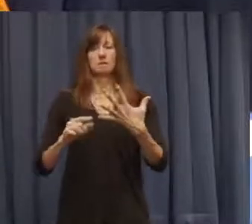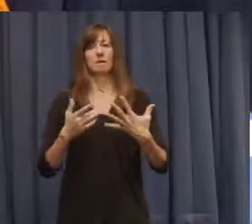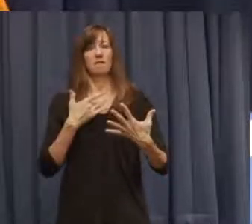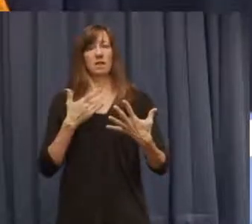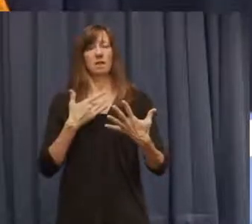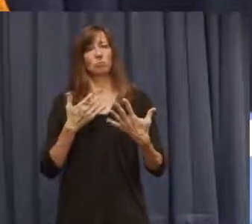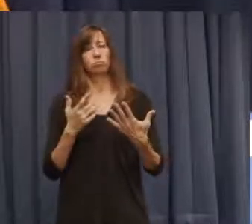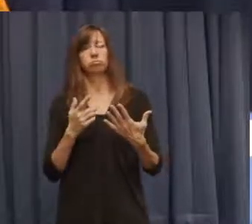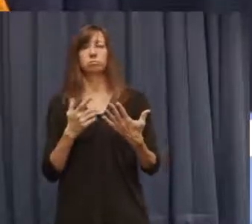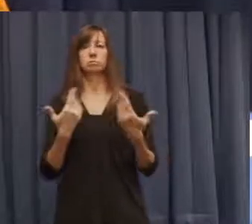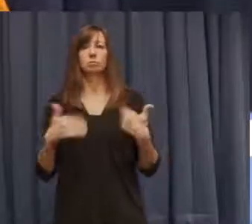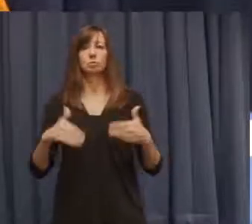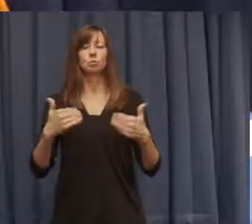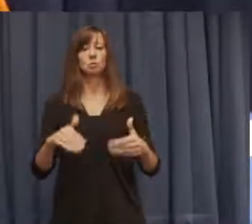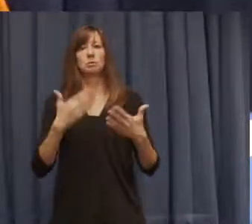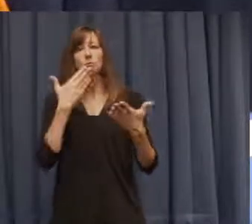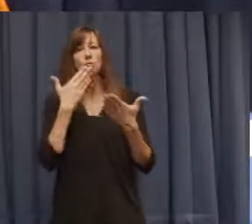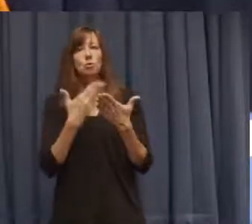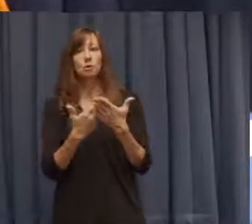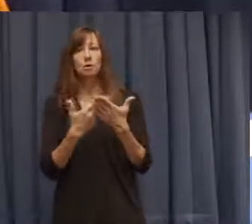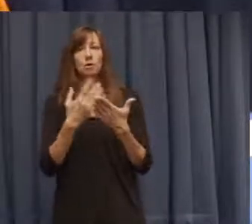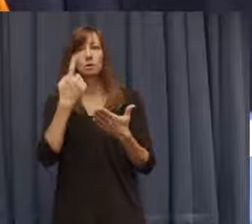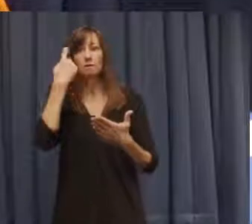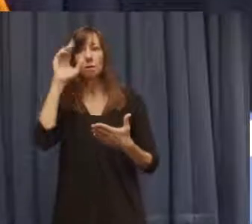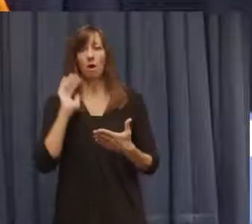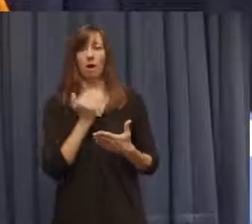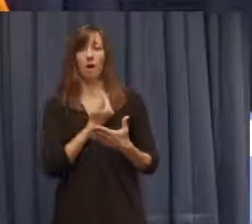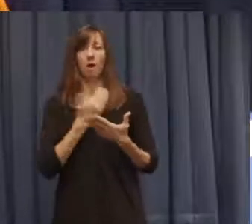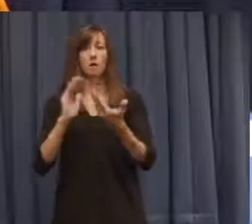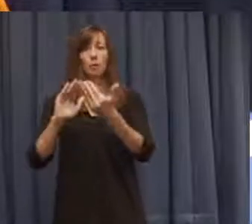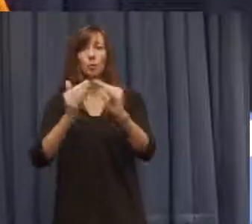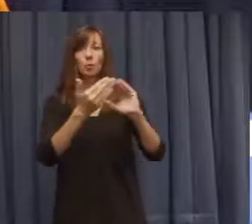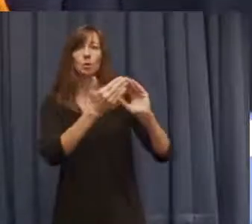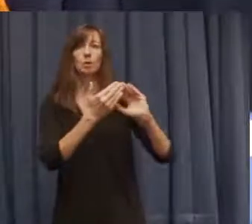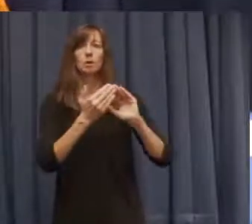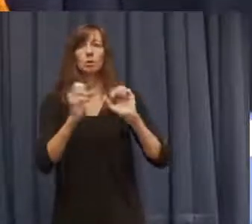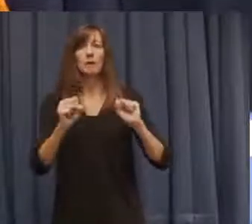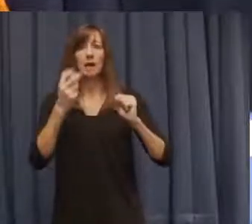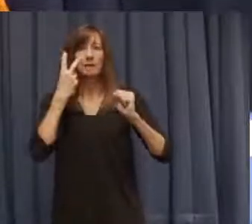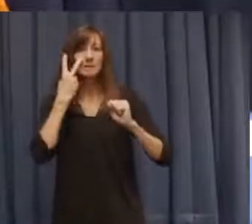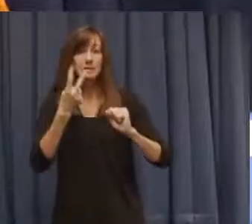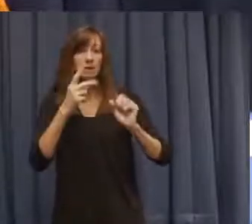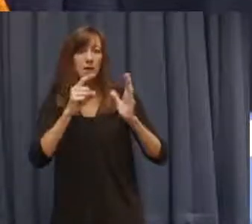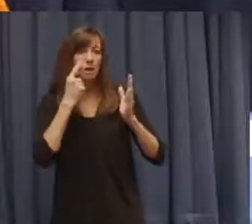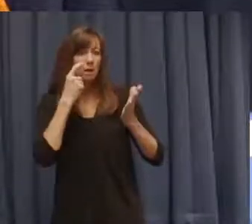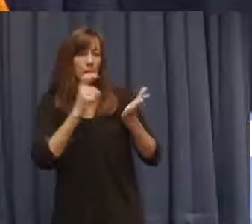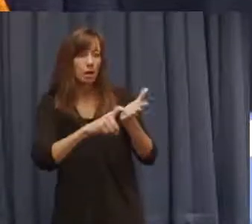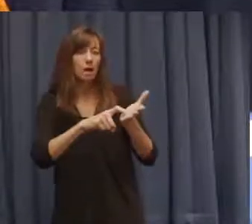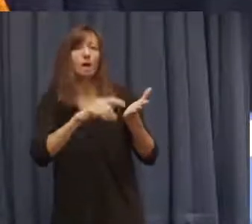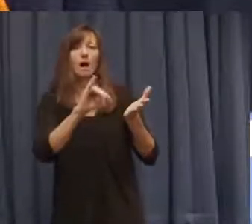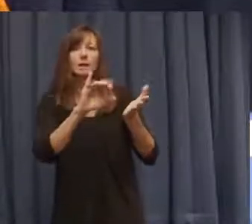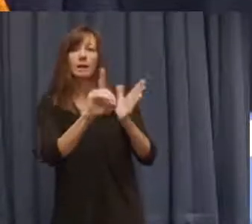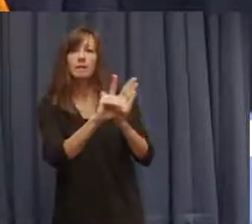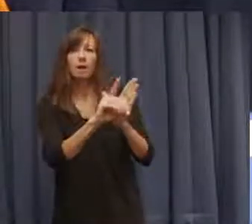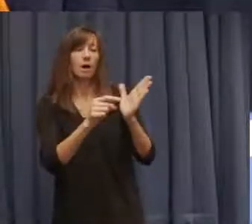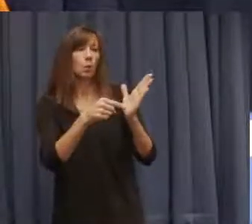do see clusters emerge, we are able to quickly detect them and act on them. And the key is to contain